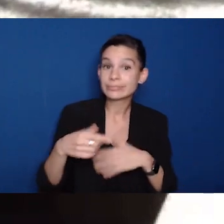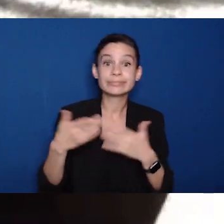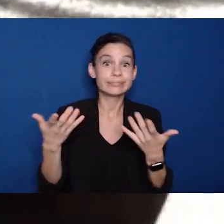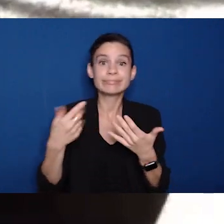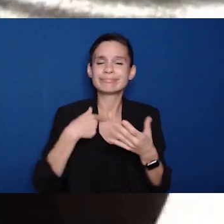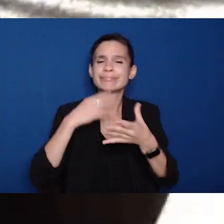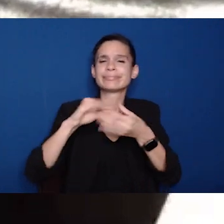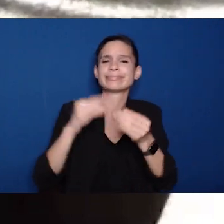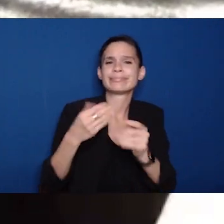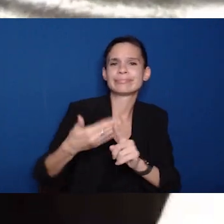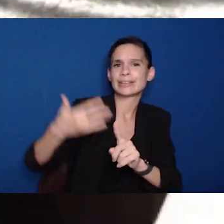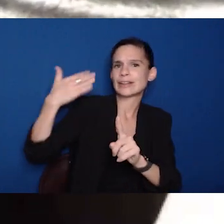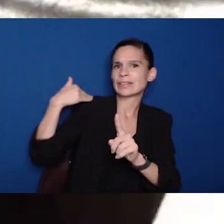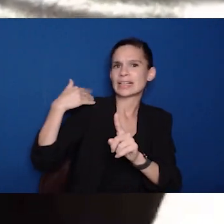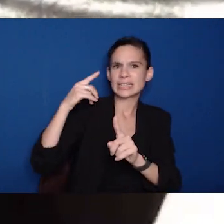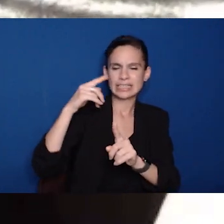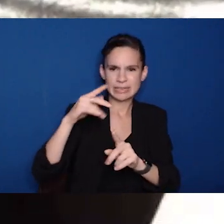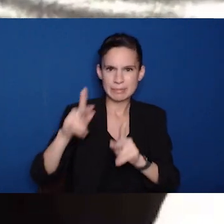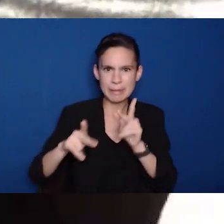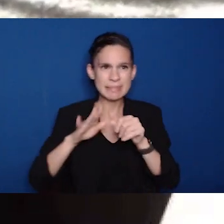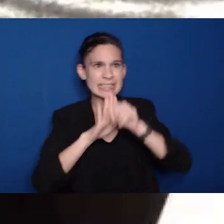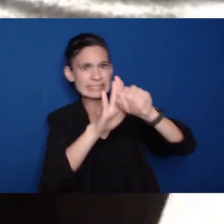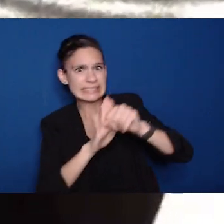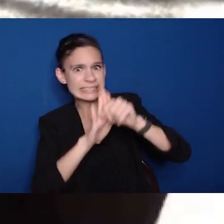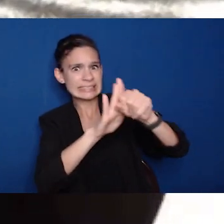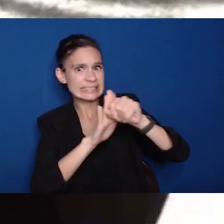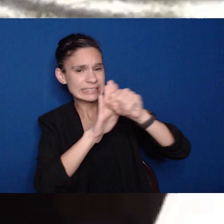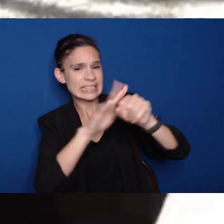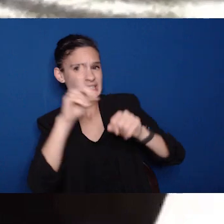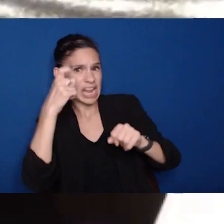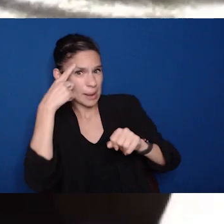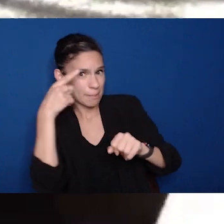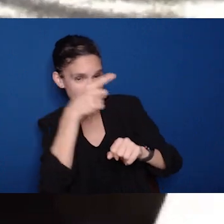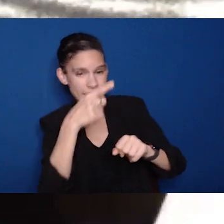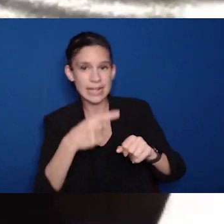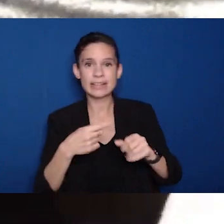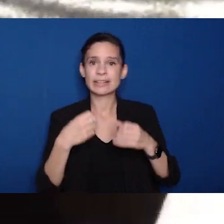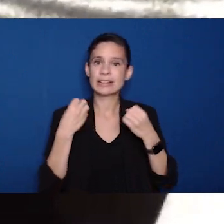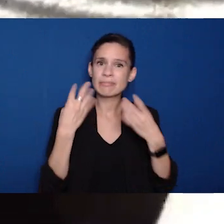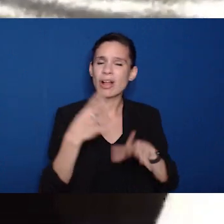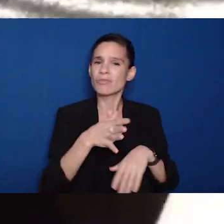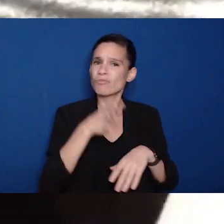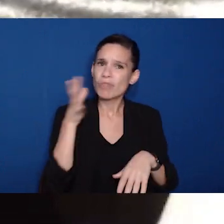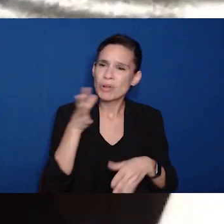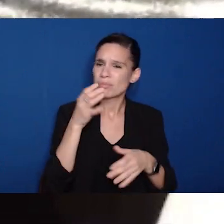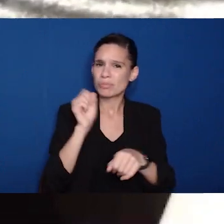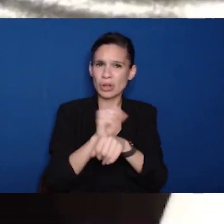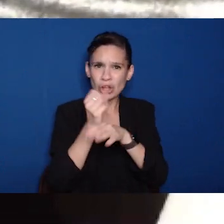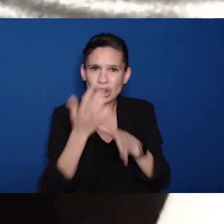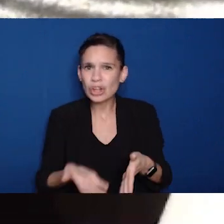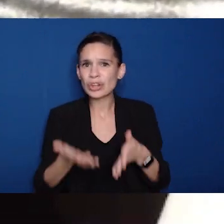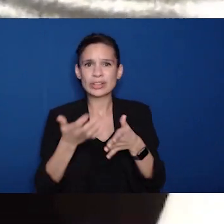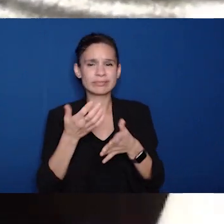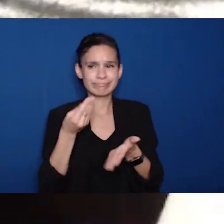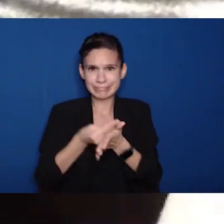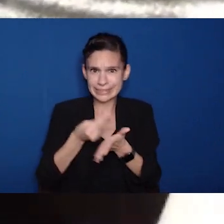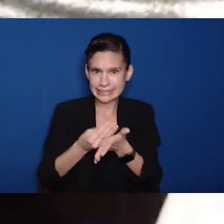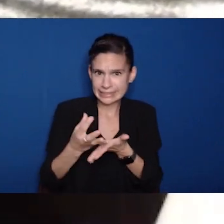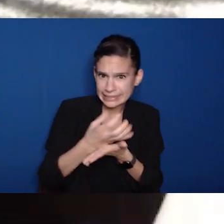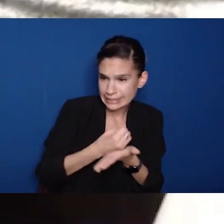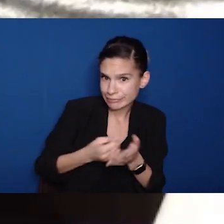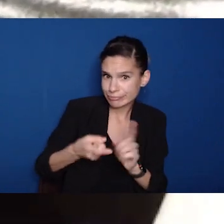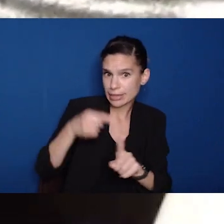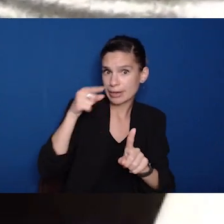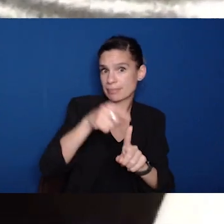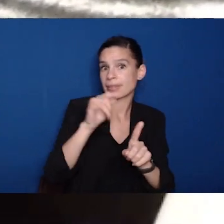is exactly what I spoke about, and I suppose that's where the pressure came from, is so many informal traders make a living from that